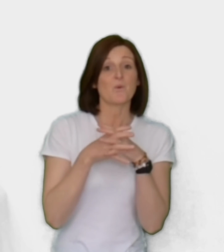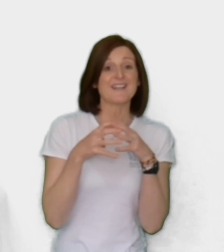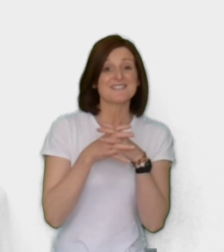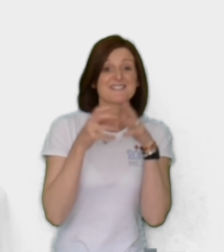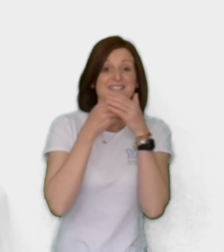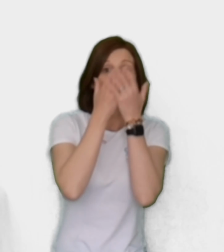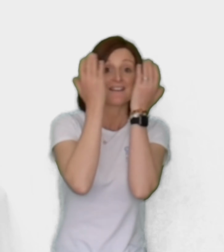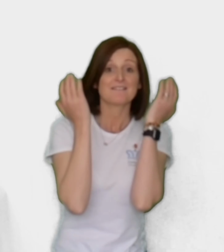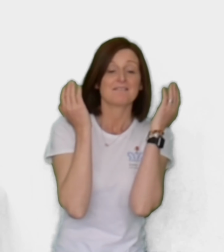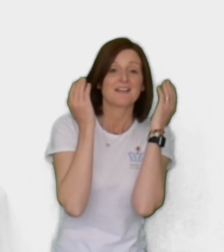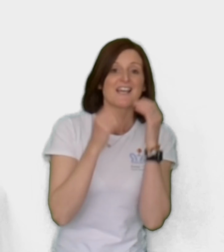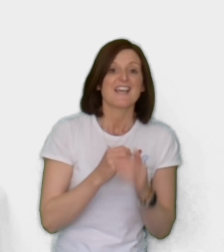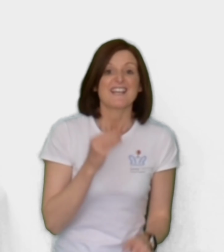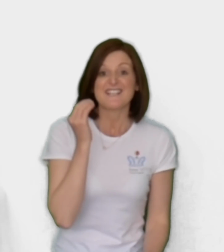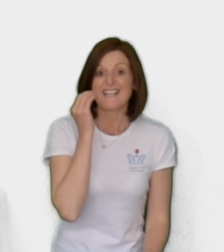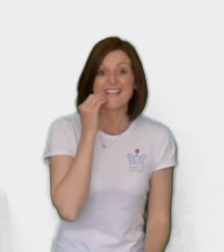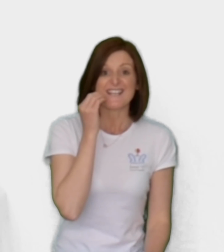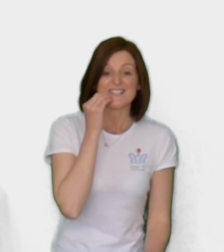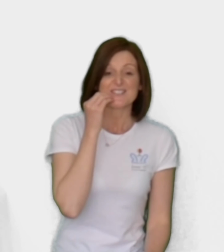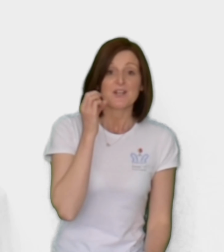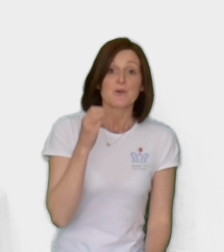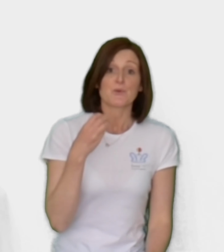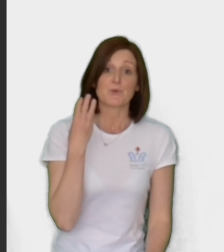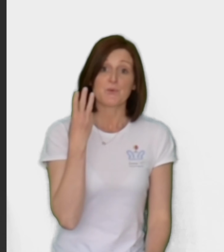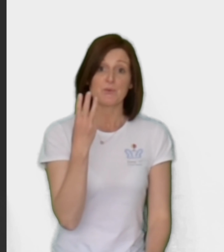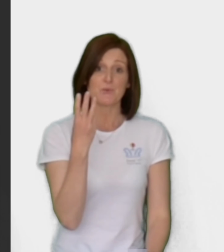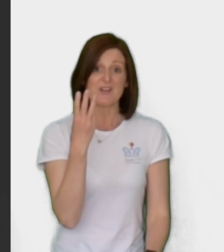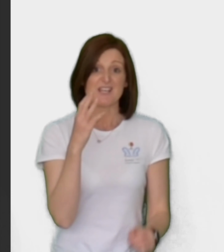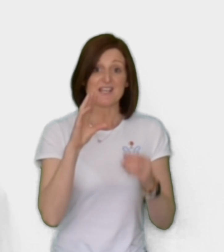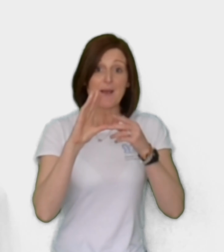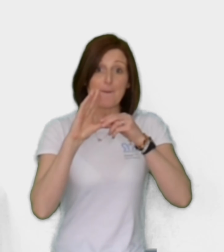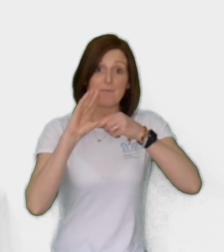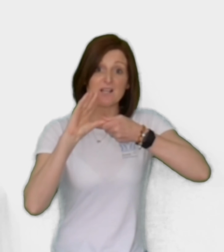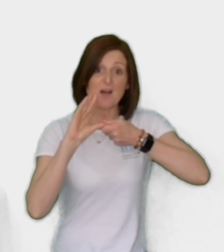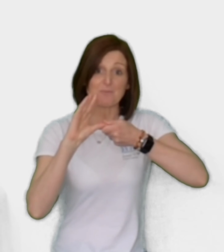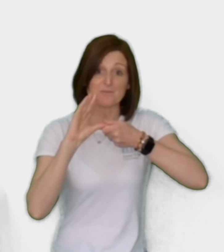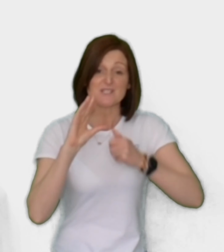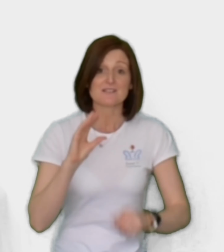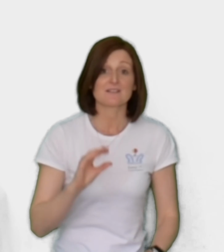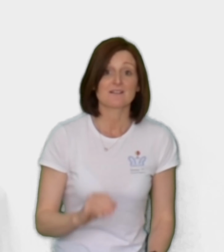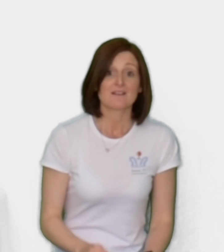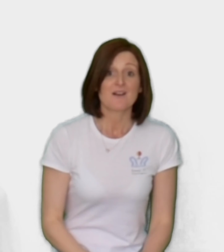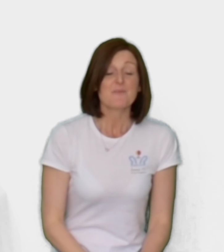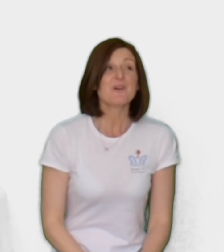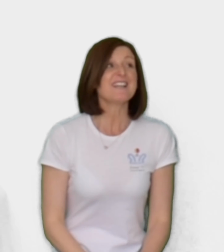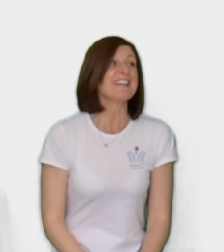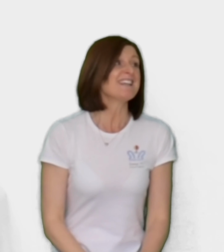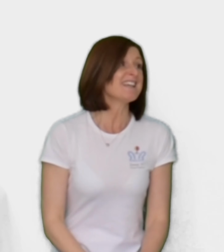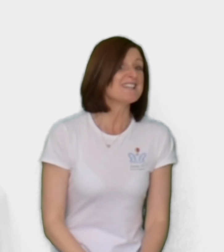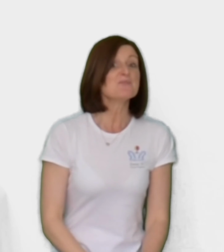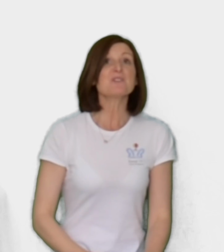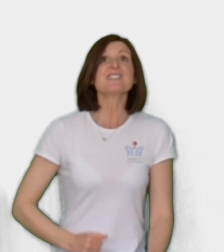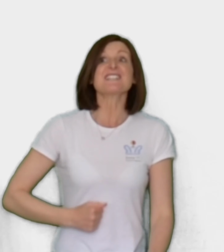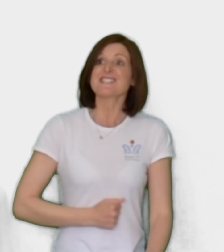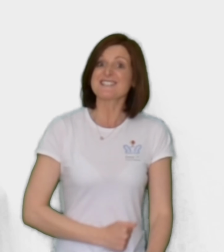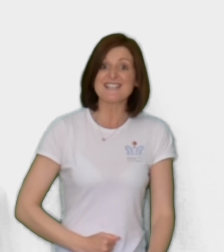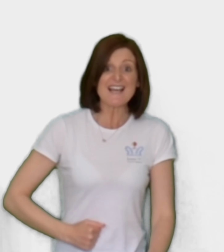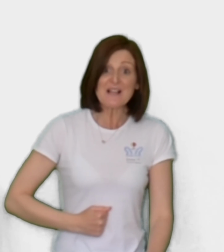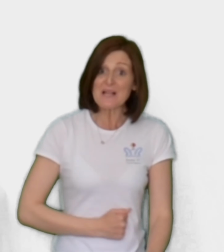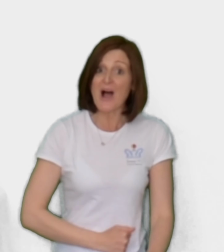On Wednesday, he ate through three plums, but he